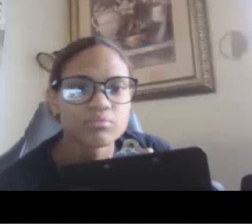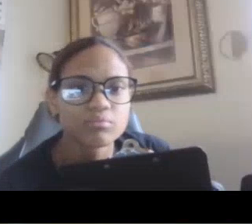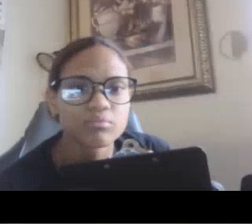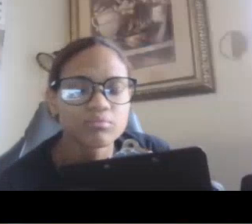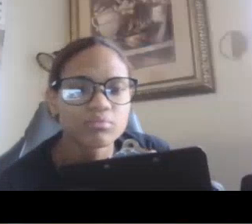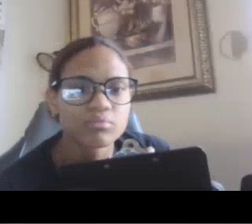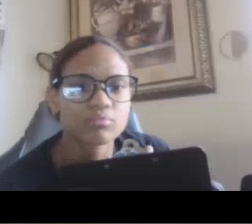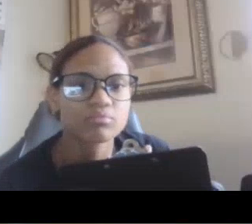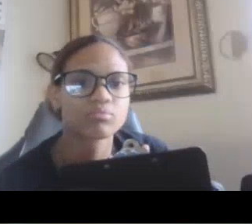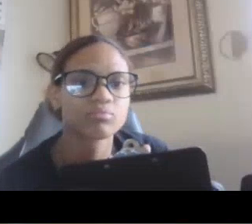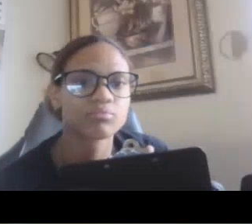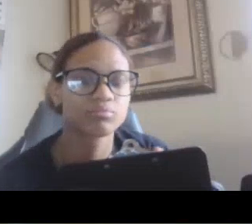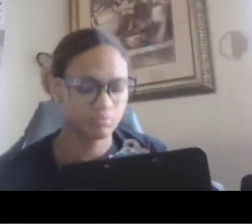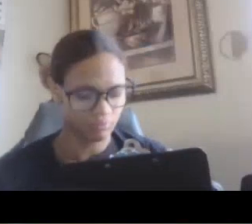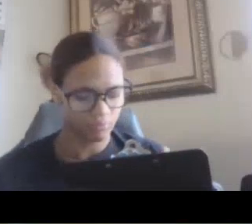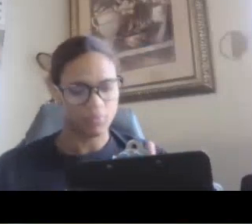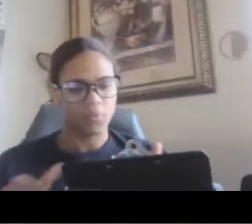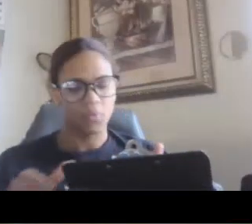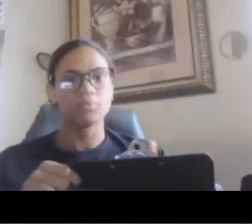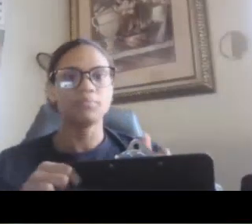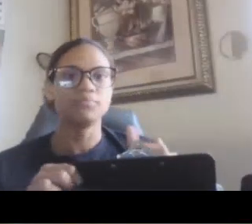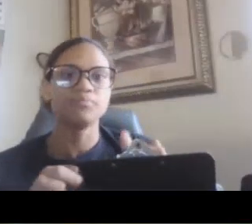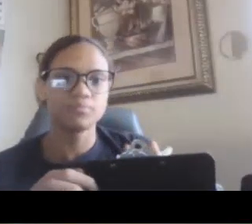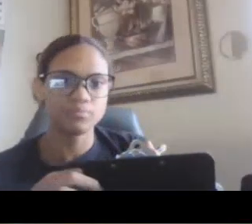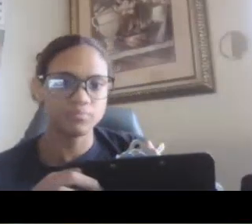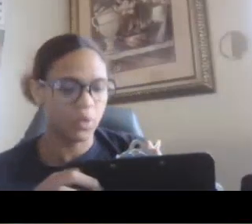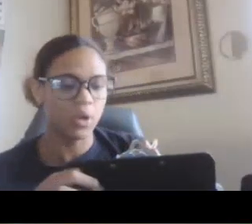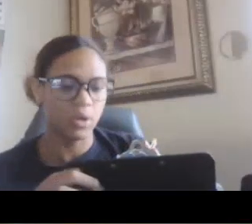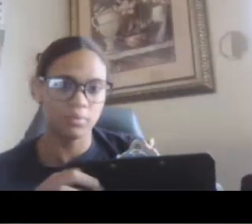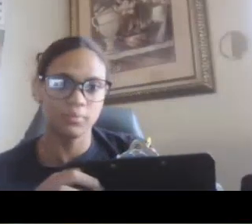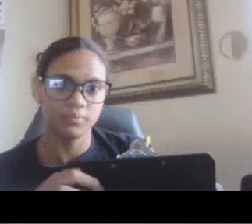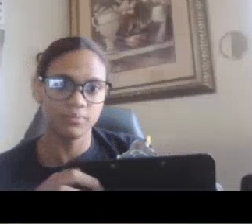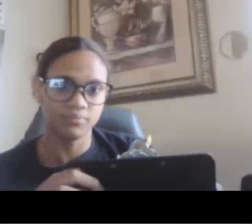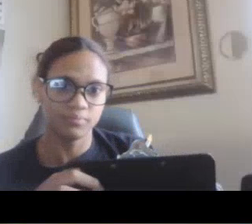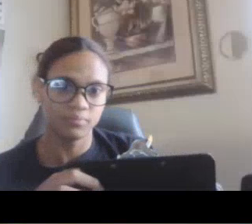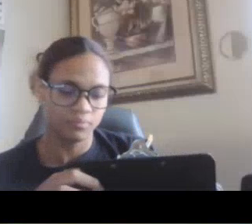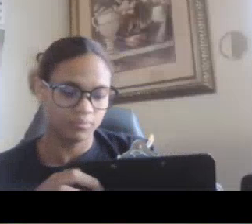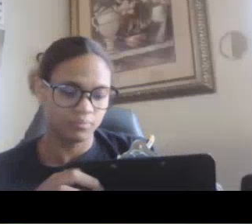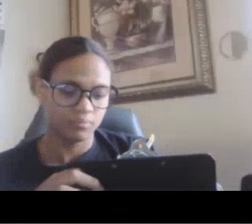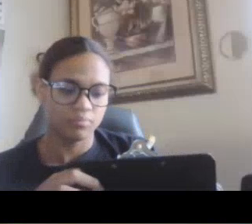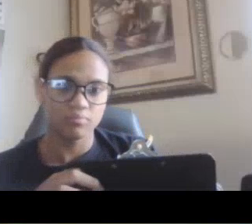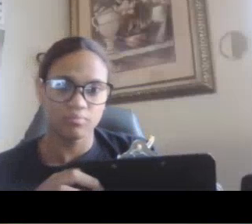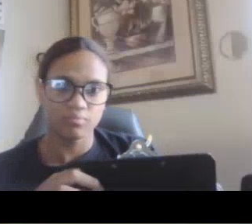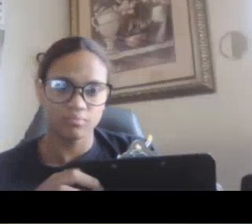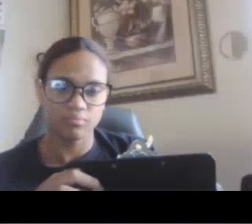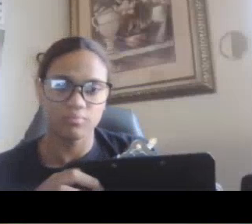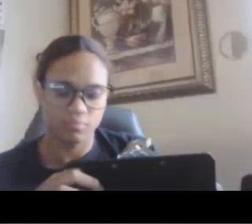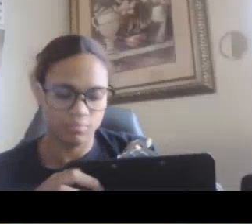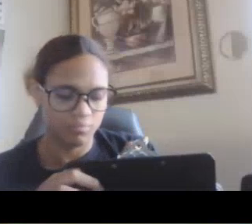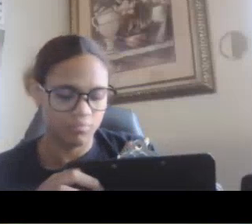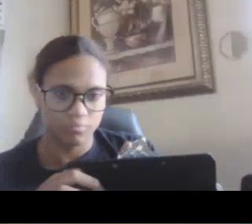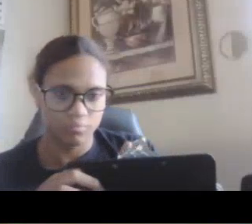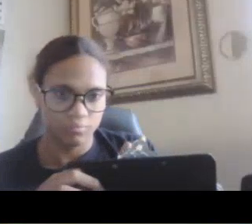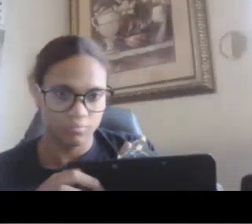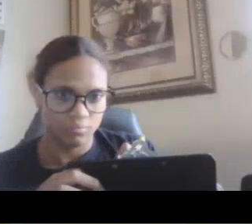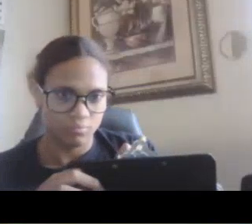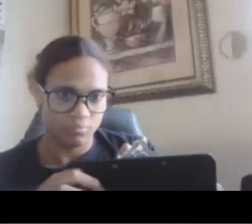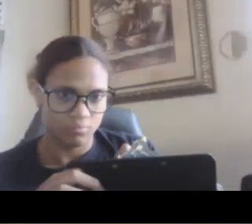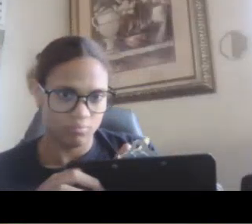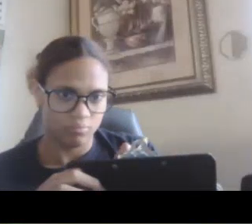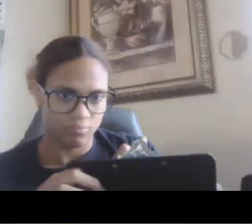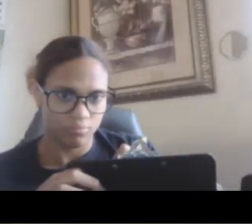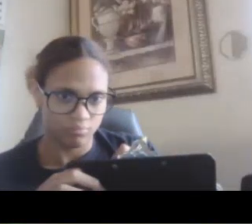it's law, whatever it is, what kind of career are you going to choose? And your ethical